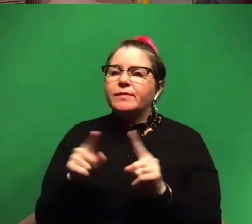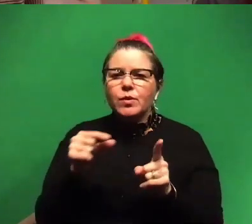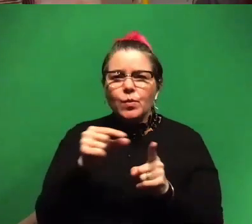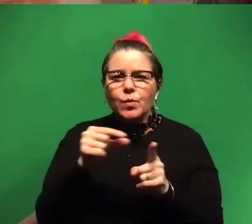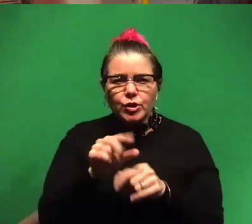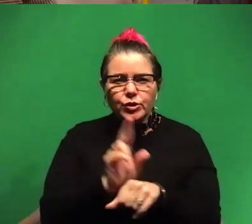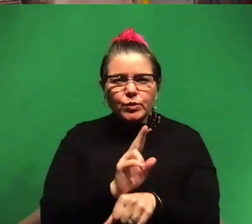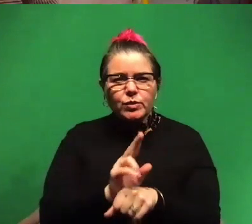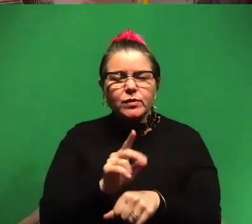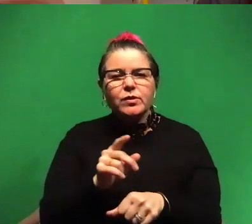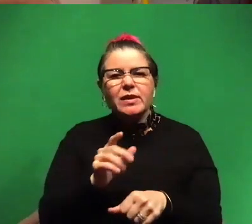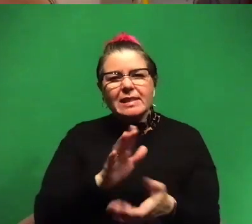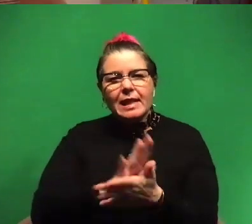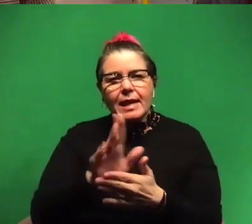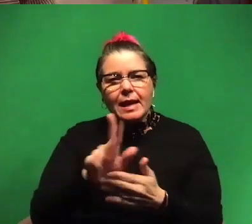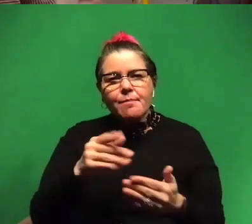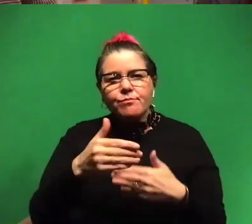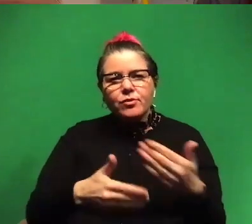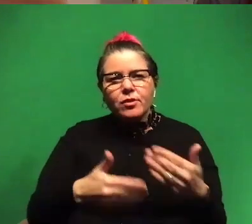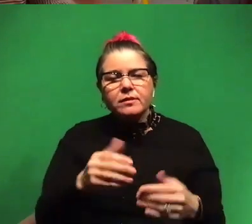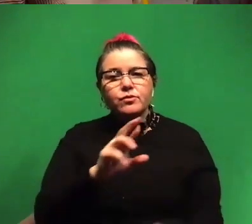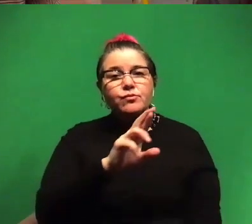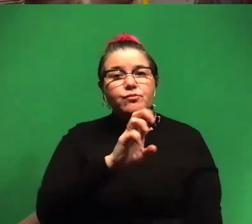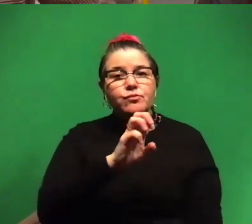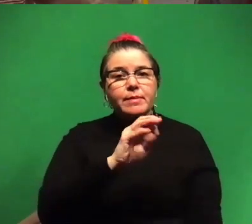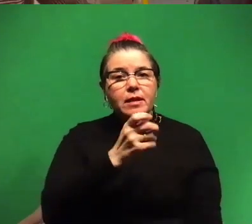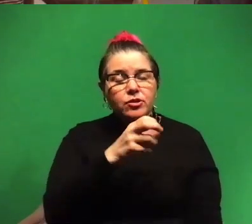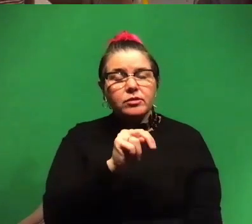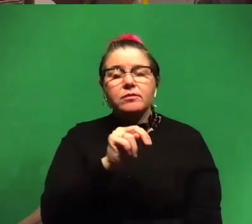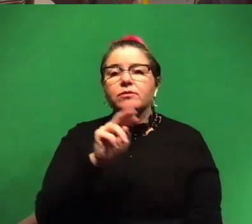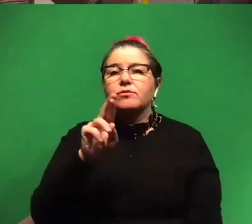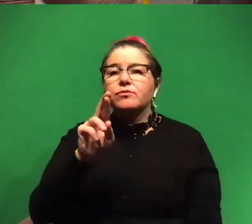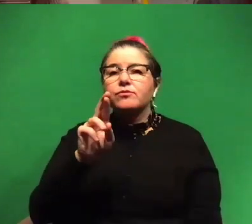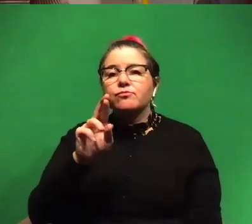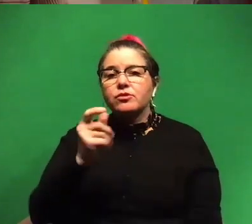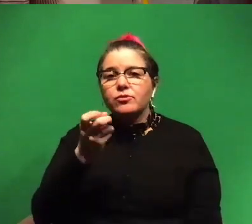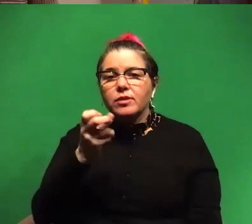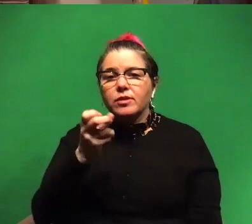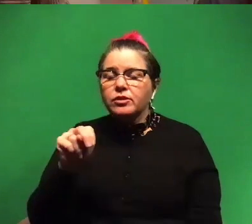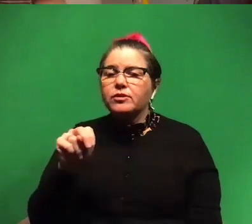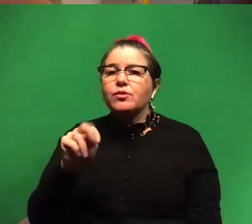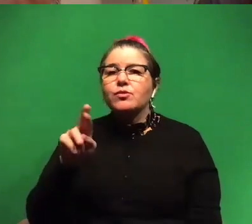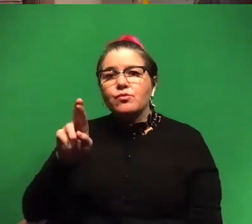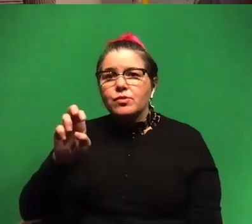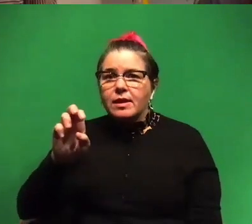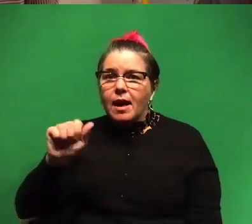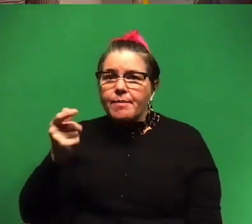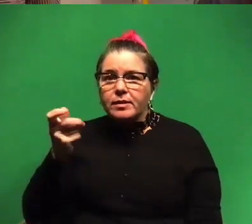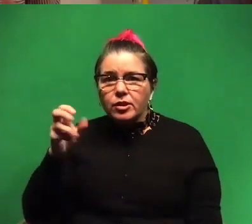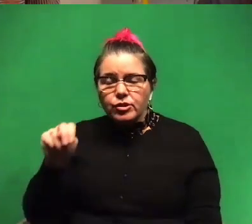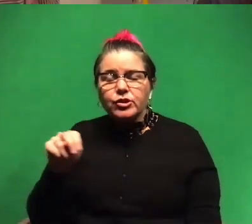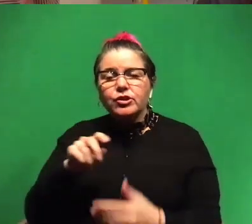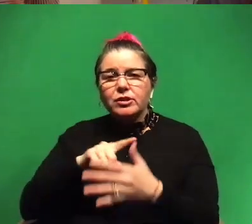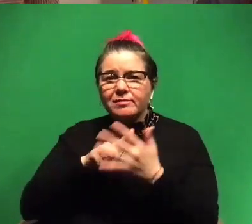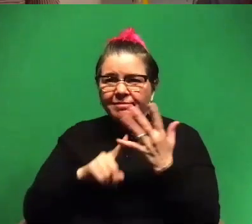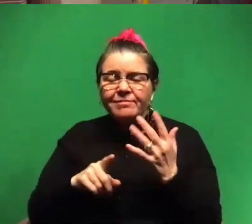used for these kind of cleanup processes. So there's like remediation, restoration, reclamation, rehabilitation. And I think a lot of times when